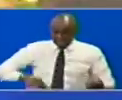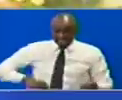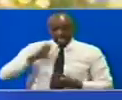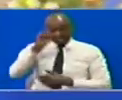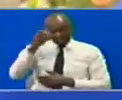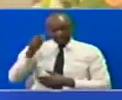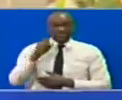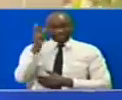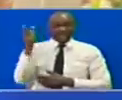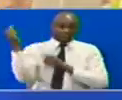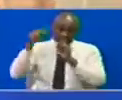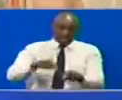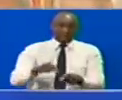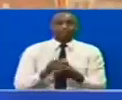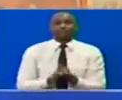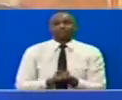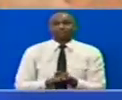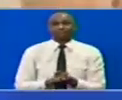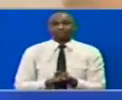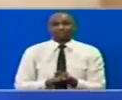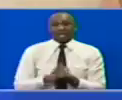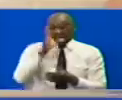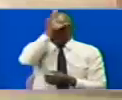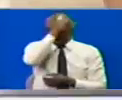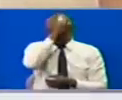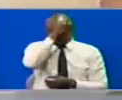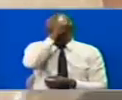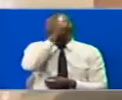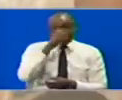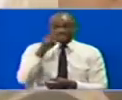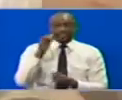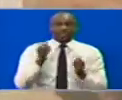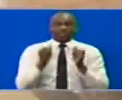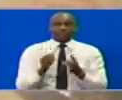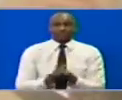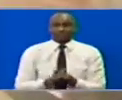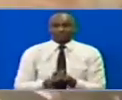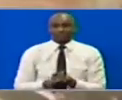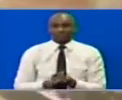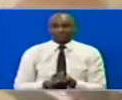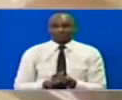is expected to attend. Akisa Wandera, KTN News.